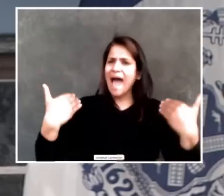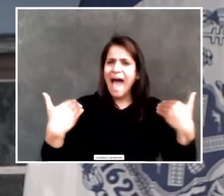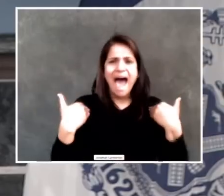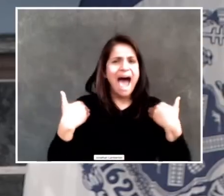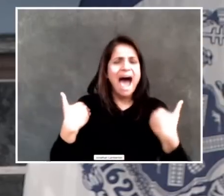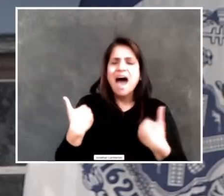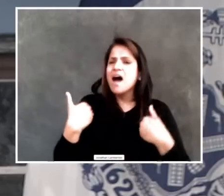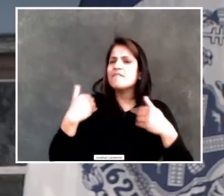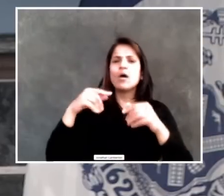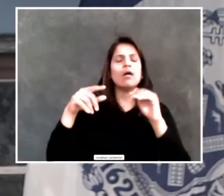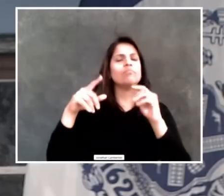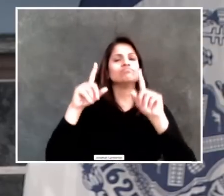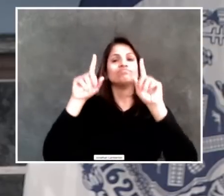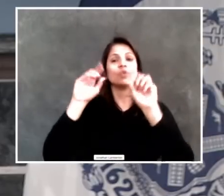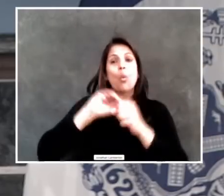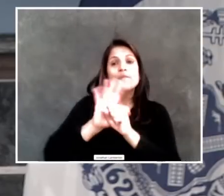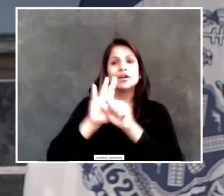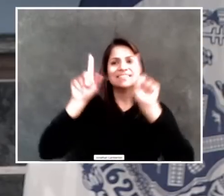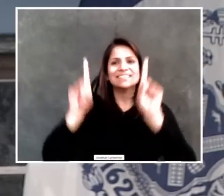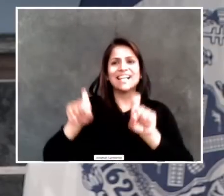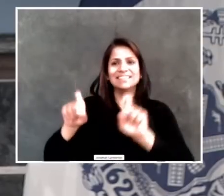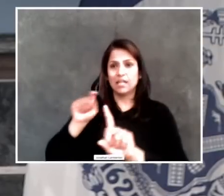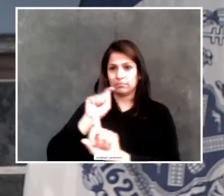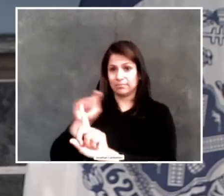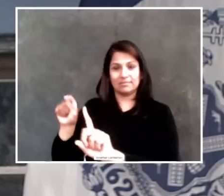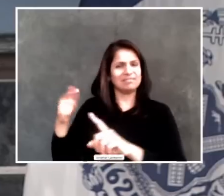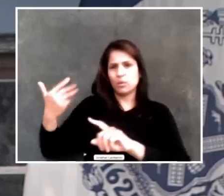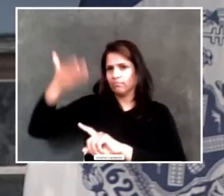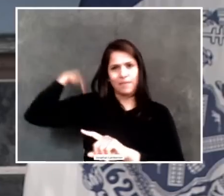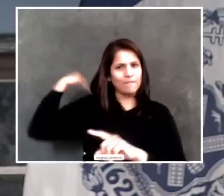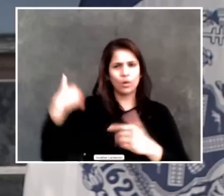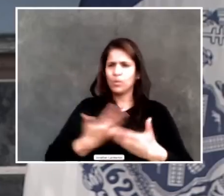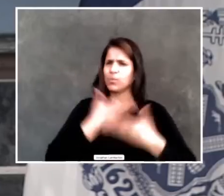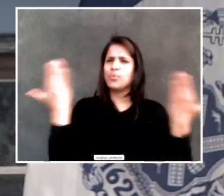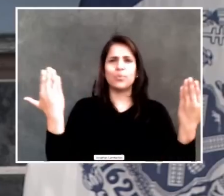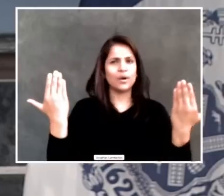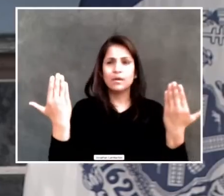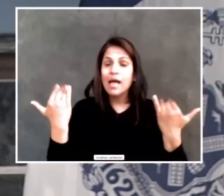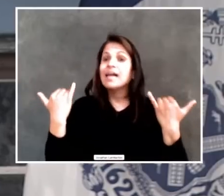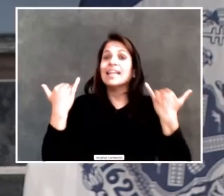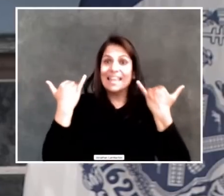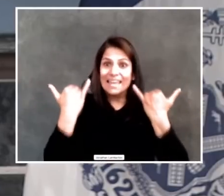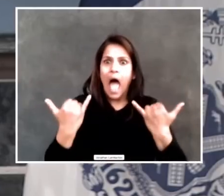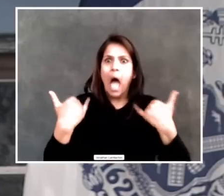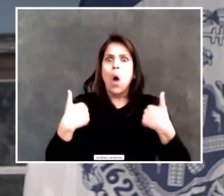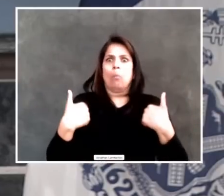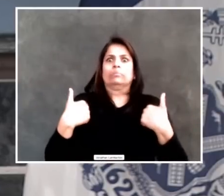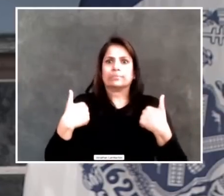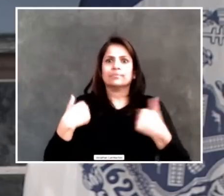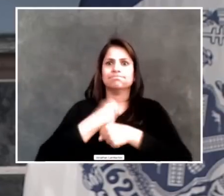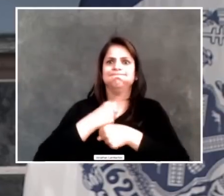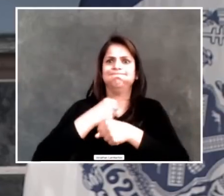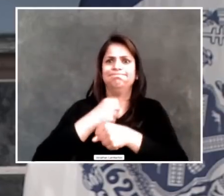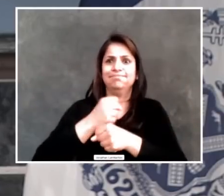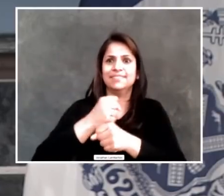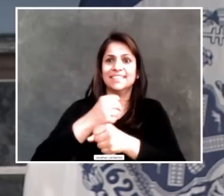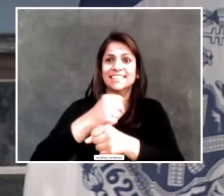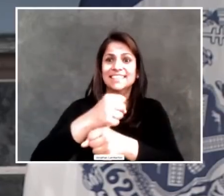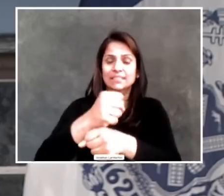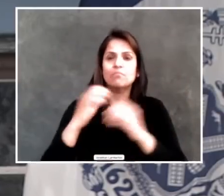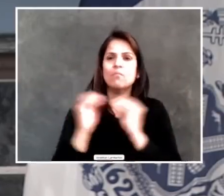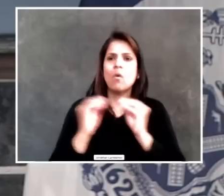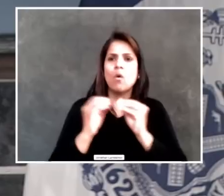antibody testing on a wide scale, and that would tell you something about people's past exposure, but doesn't even guarantee you couldn't get sick again. We think